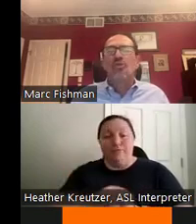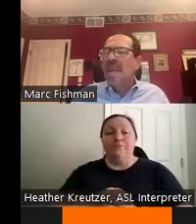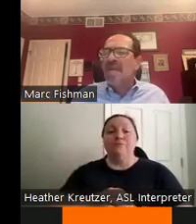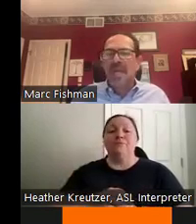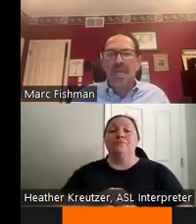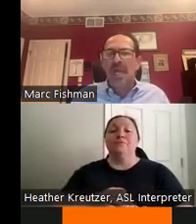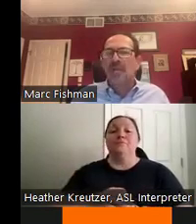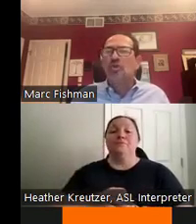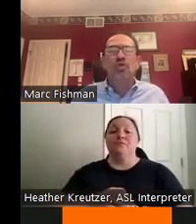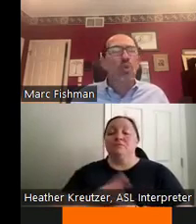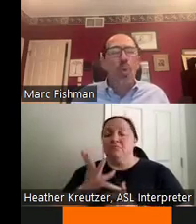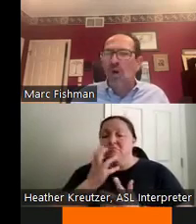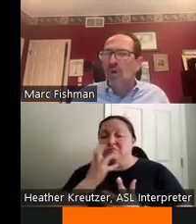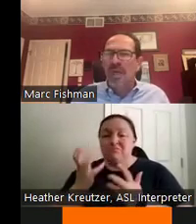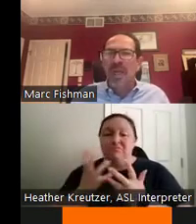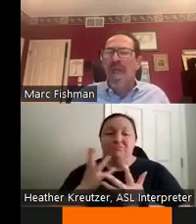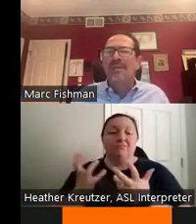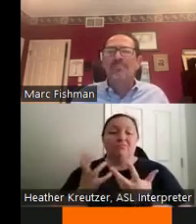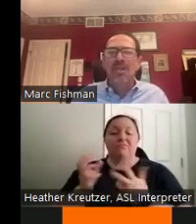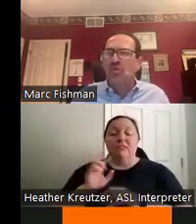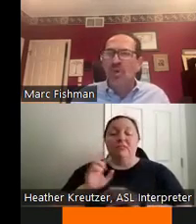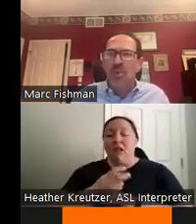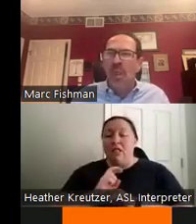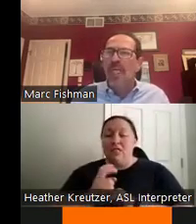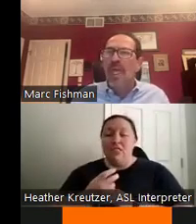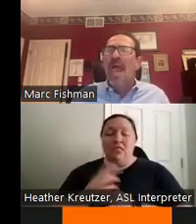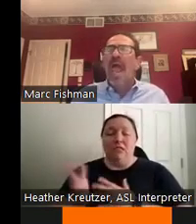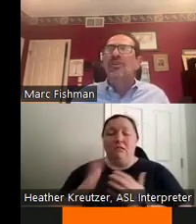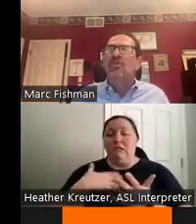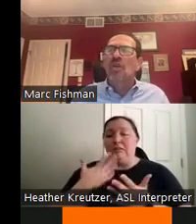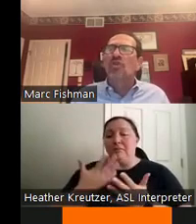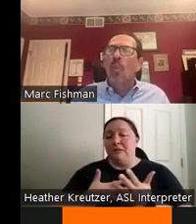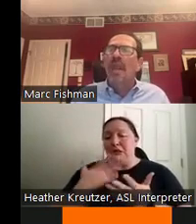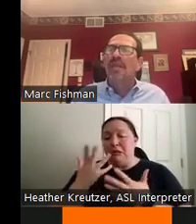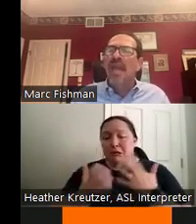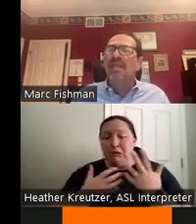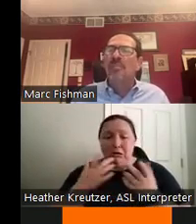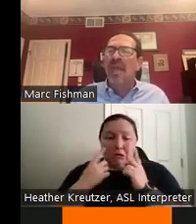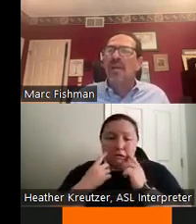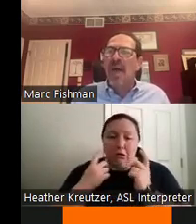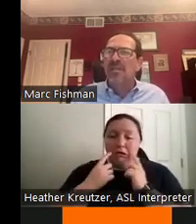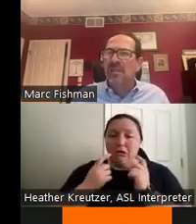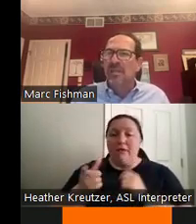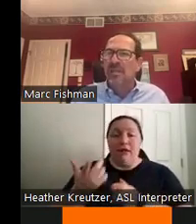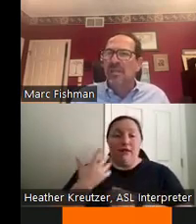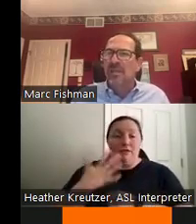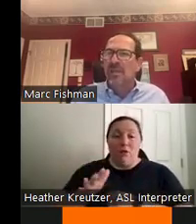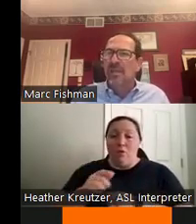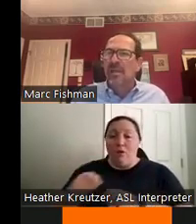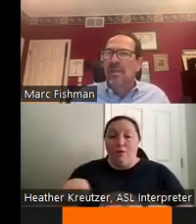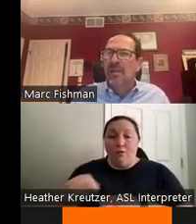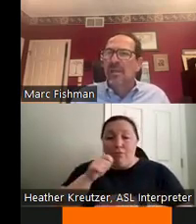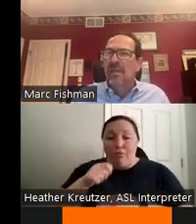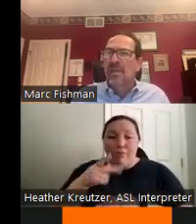who's cranky and squirming and miserable and doesn't want to take the pink medicine.